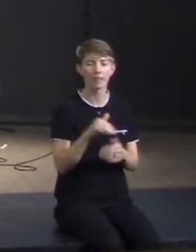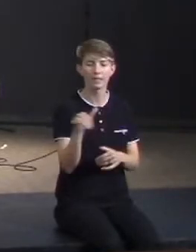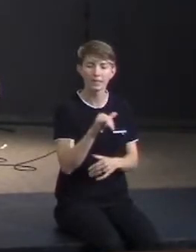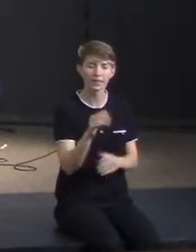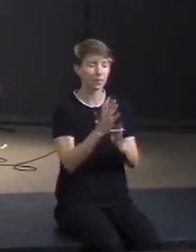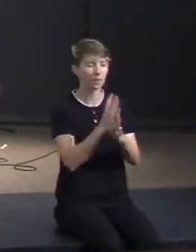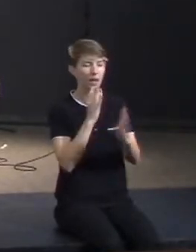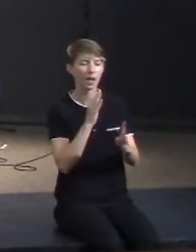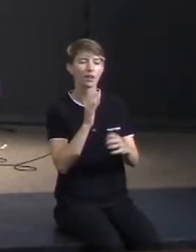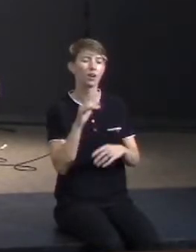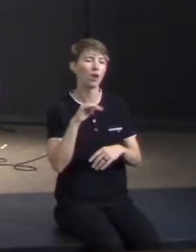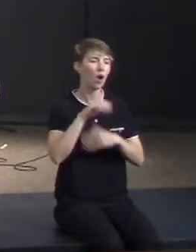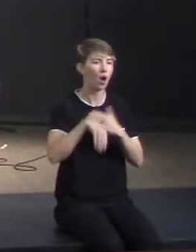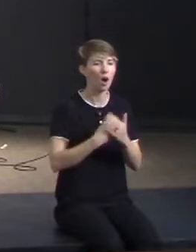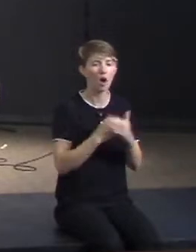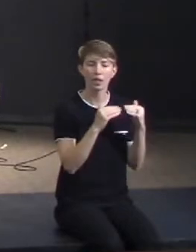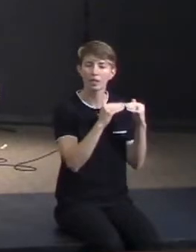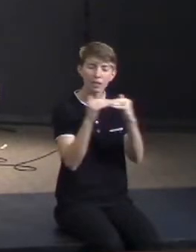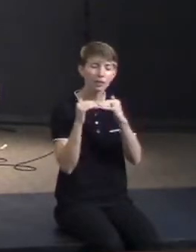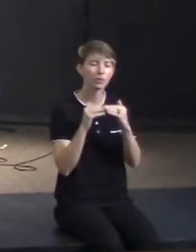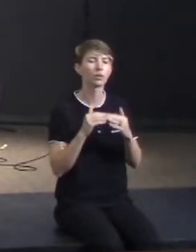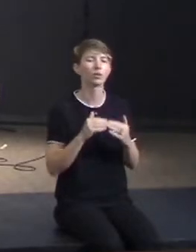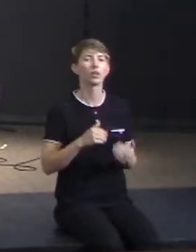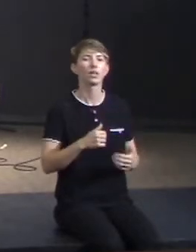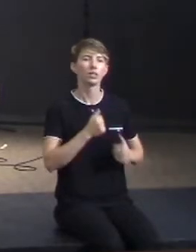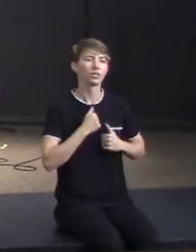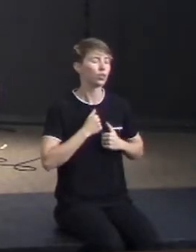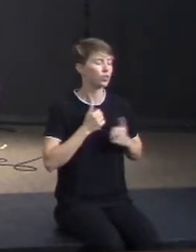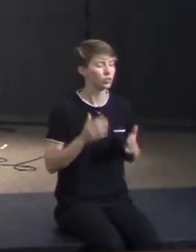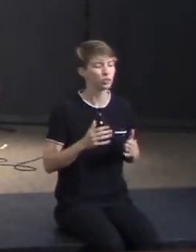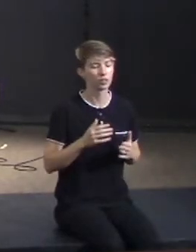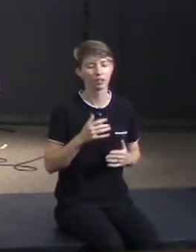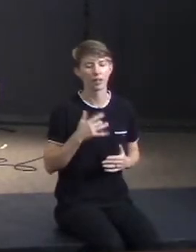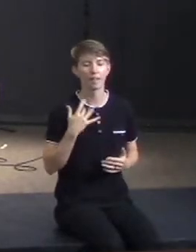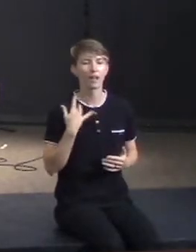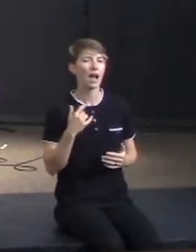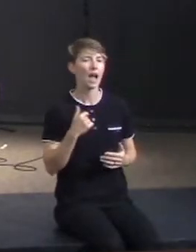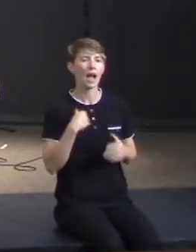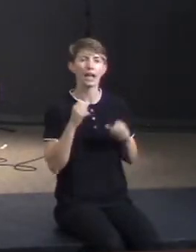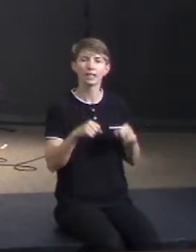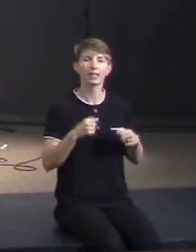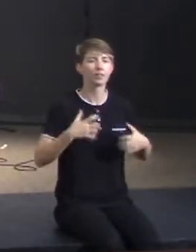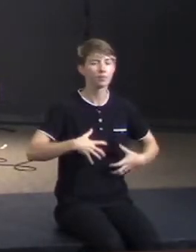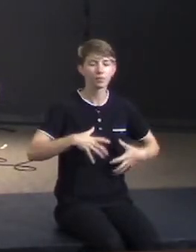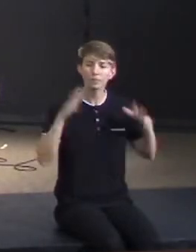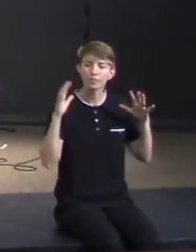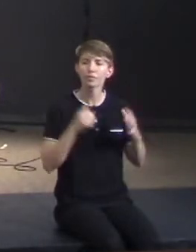soldiers felt free to kind of go, I think I can take my armor off here. What do I need to do? And John's like, just be